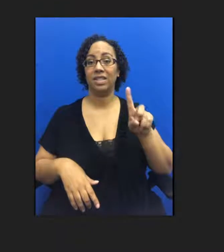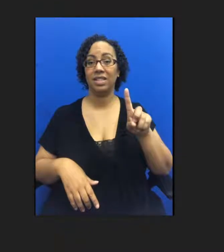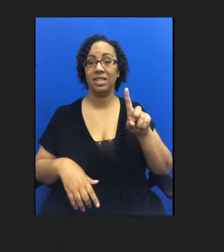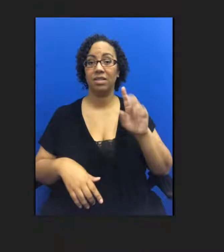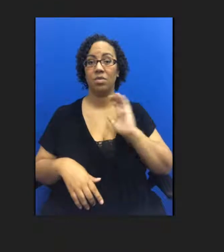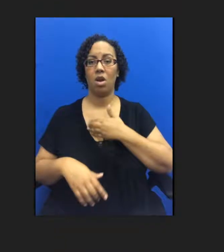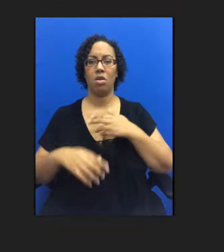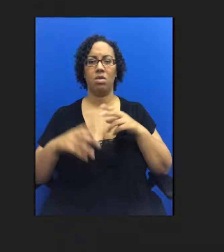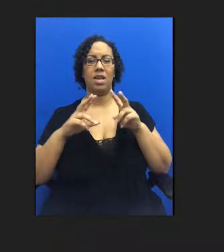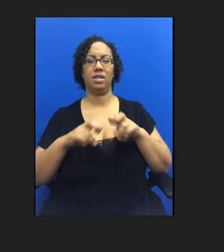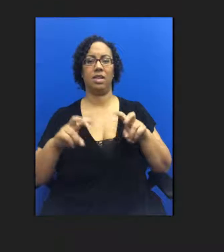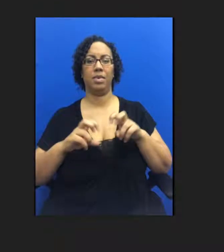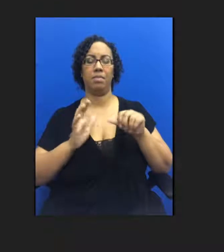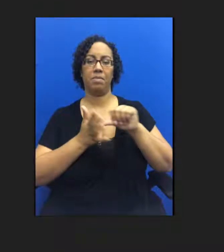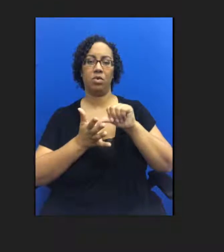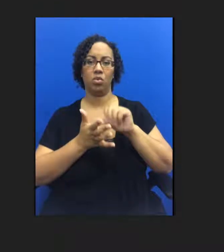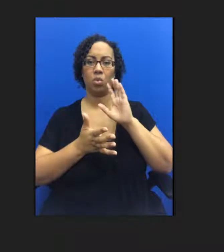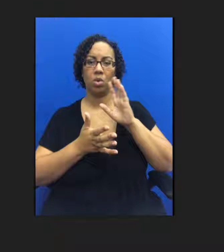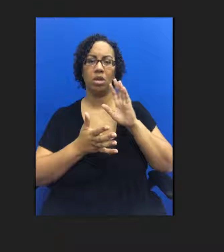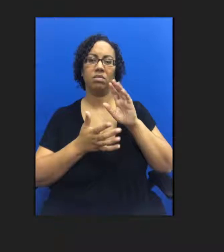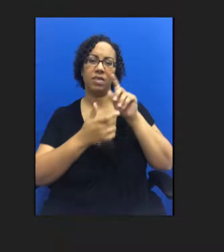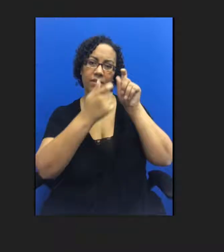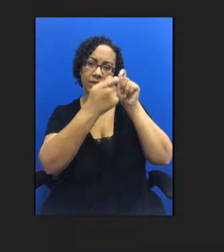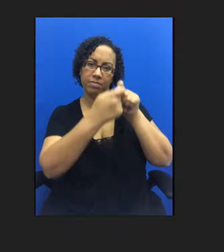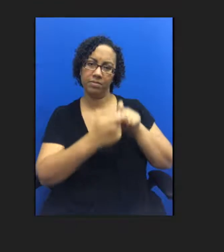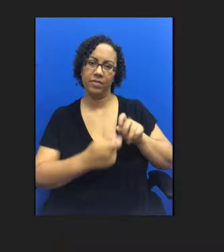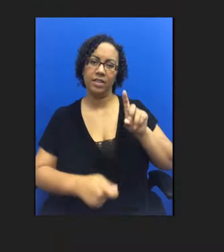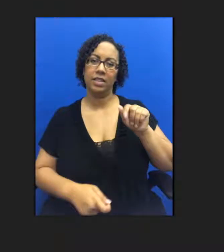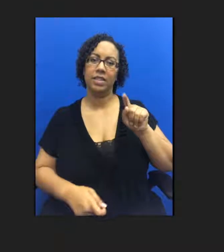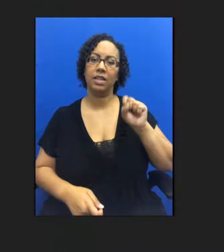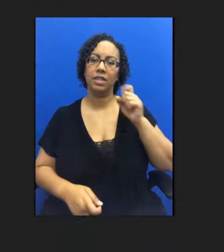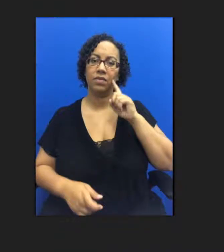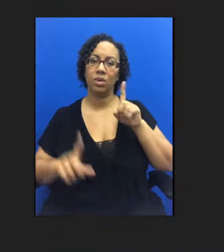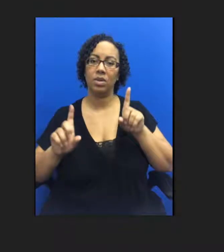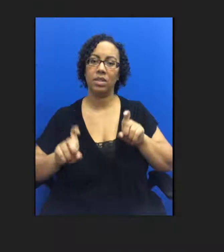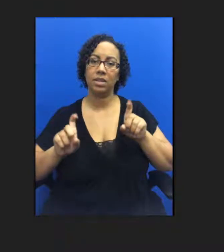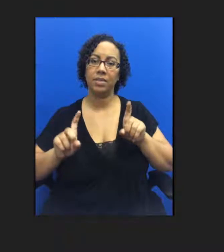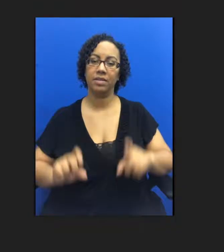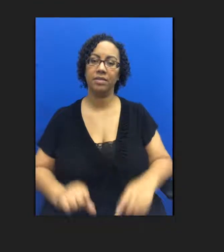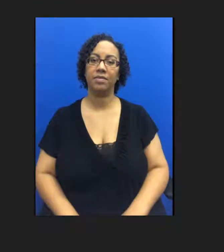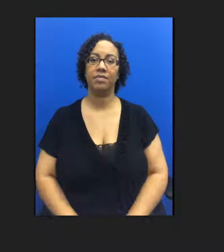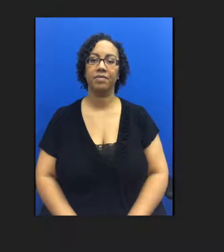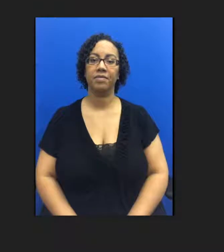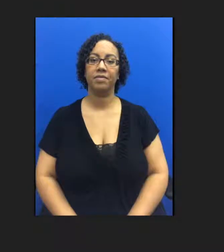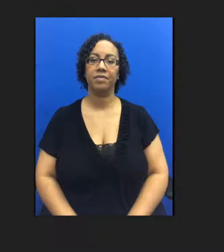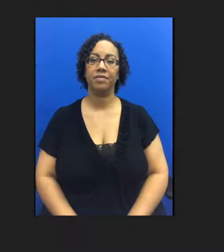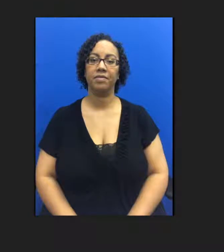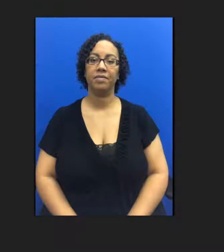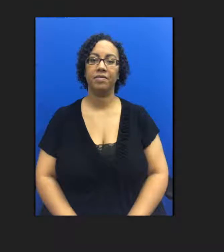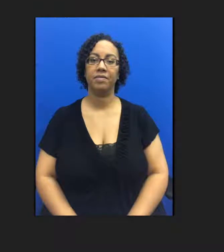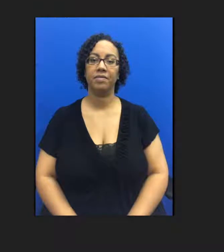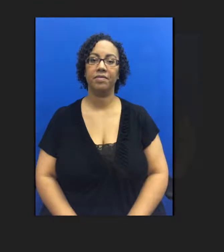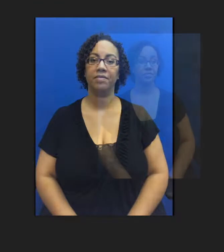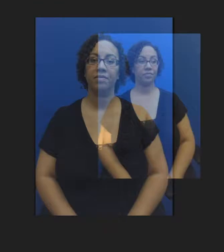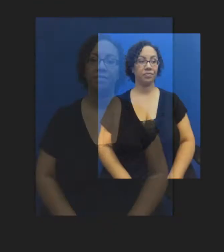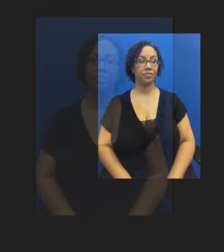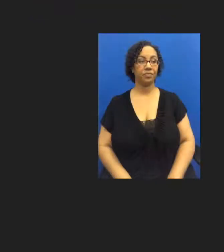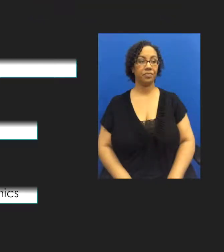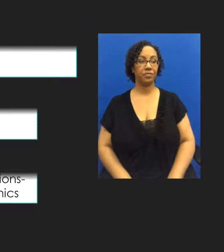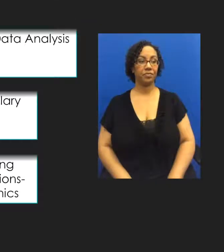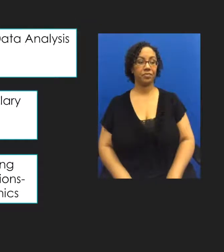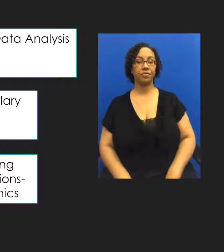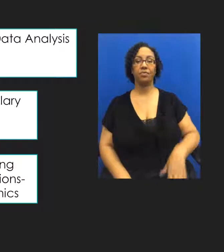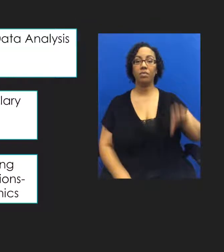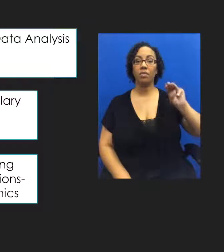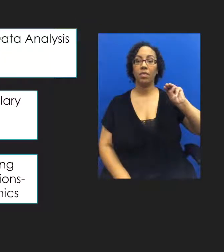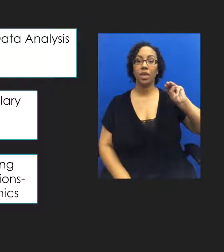You can also look on the TSD website. When you click on our assessment page, you will see the specific dates for the assessments and